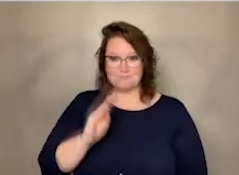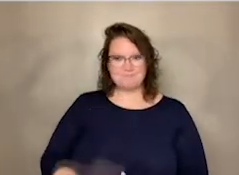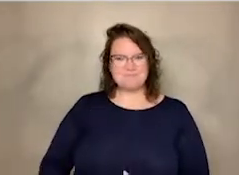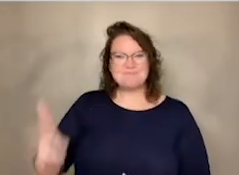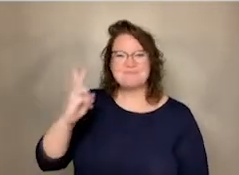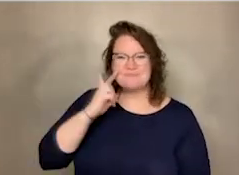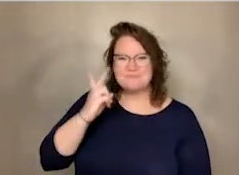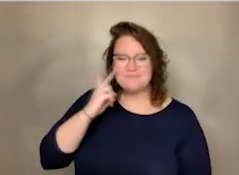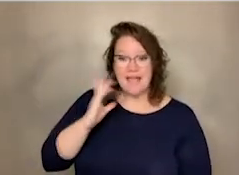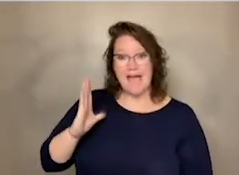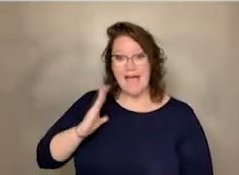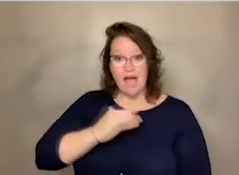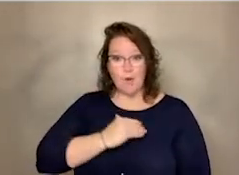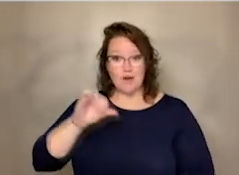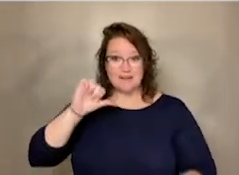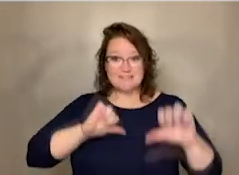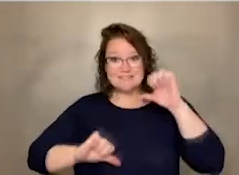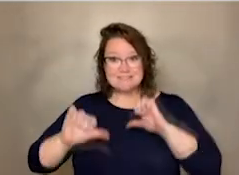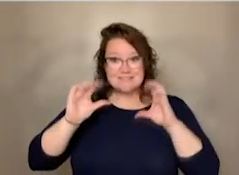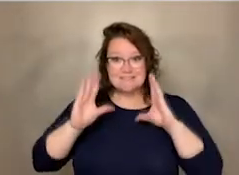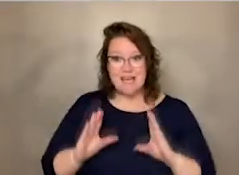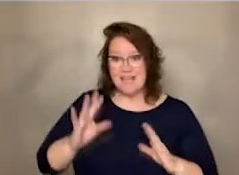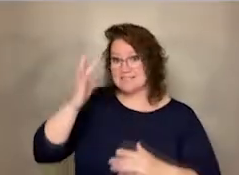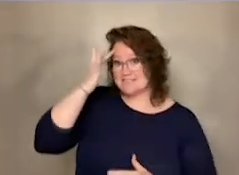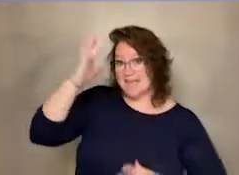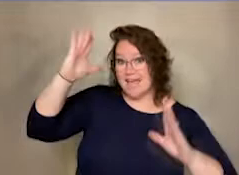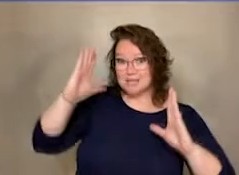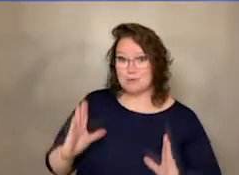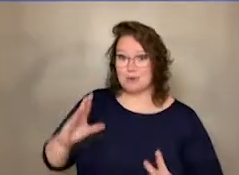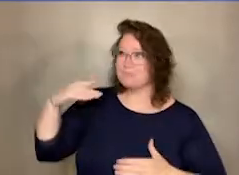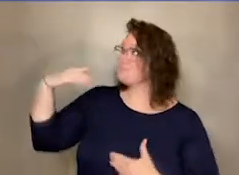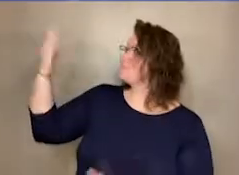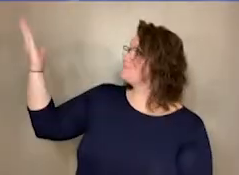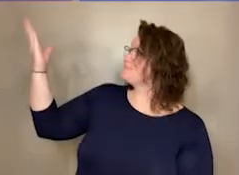our in-house science expert. Take it away.